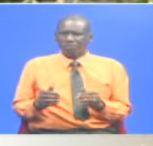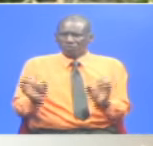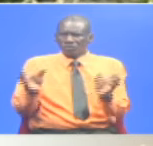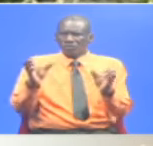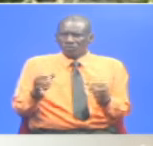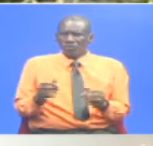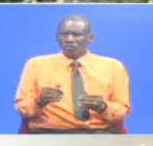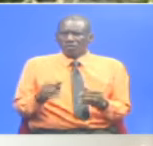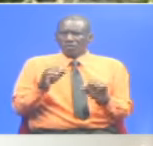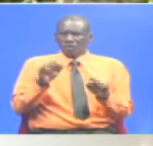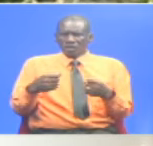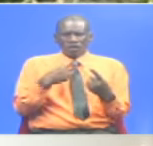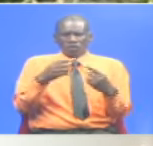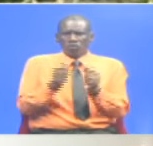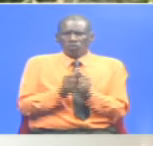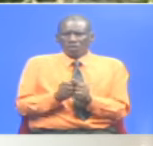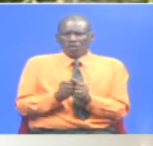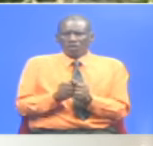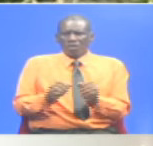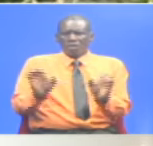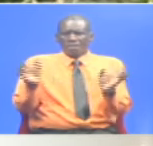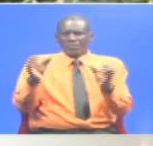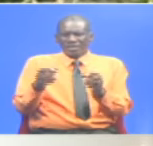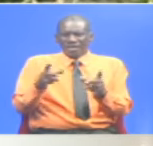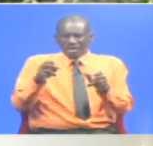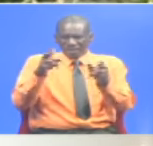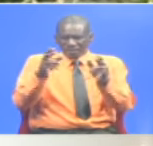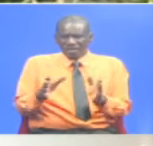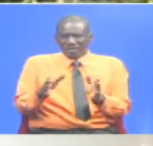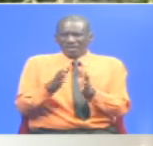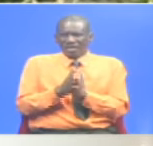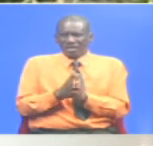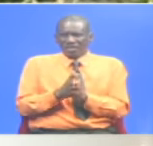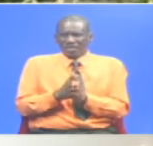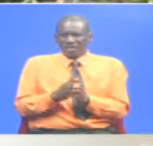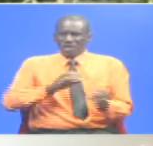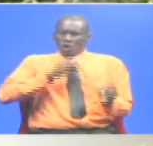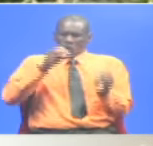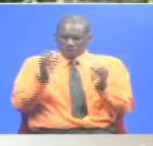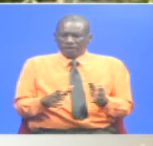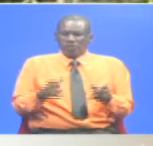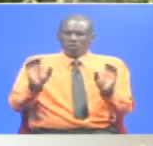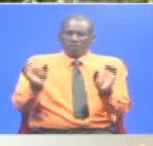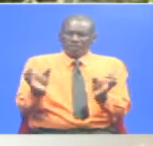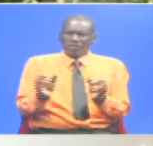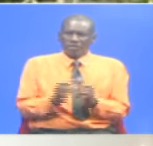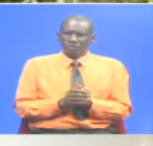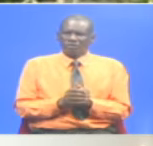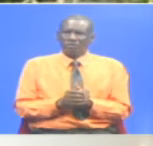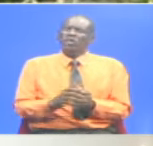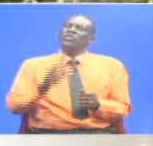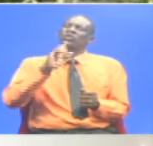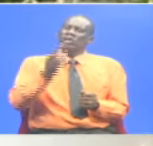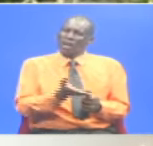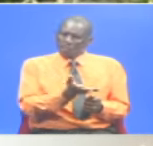chief media editors and the owners, to tell